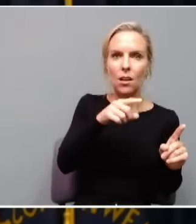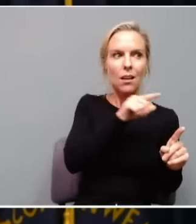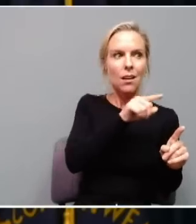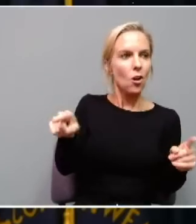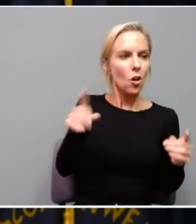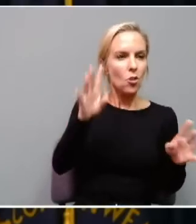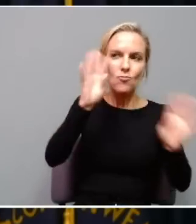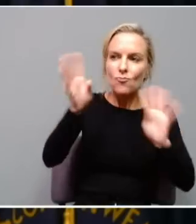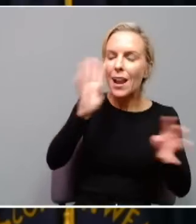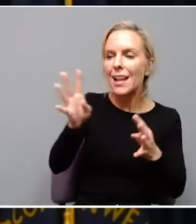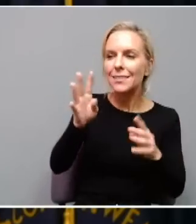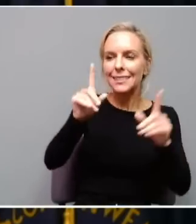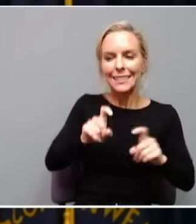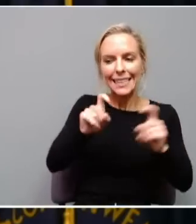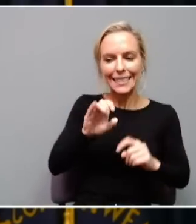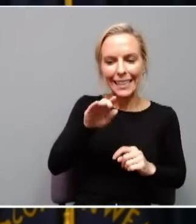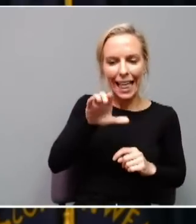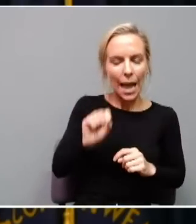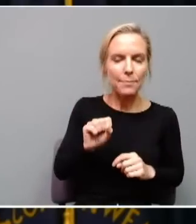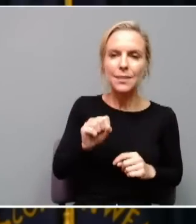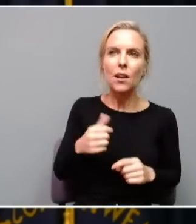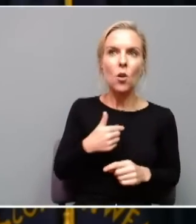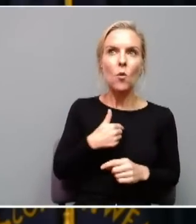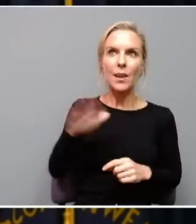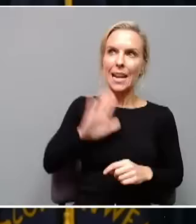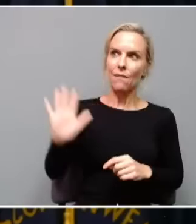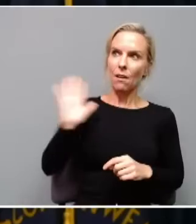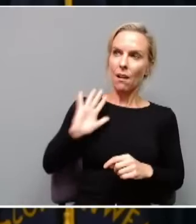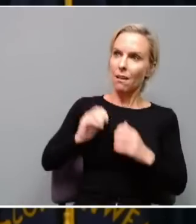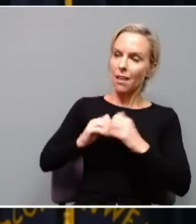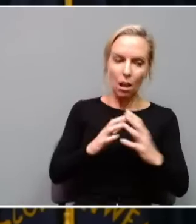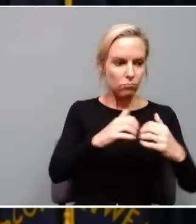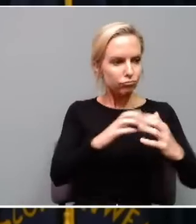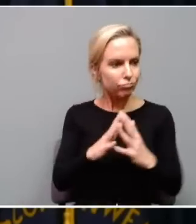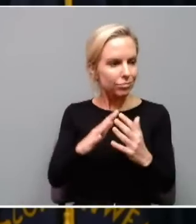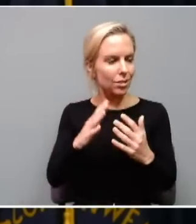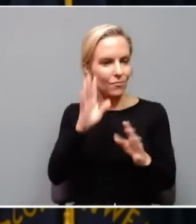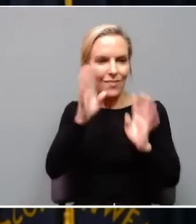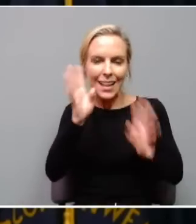labs we never have had, we can come out of this thing stronger.